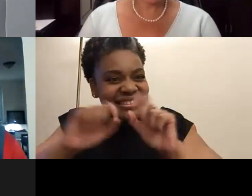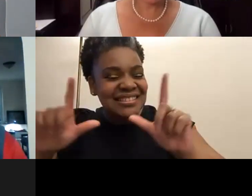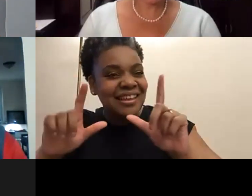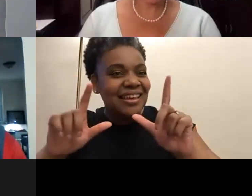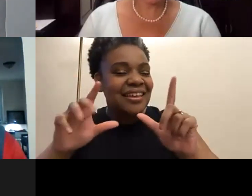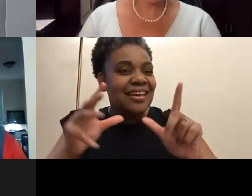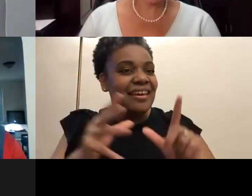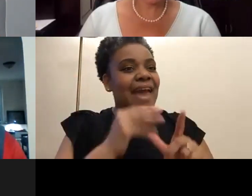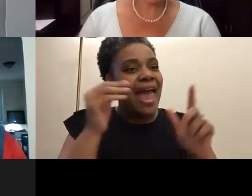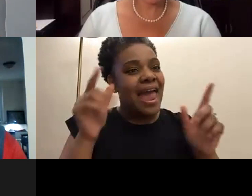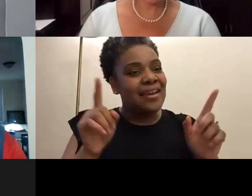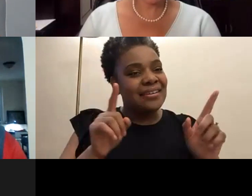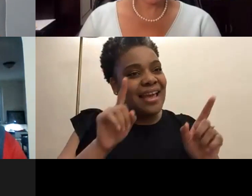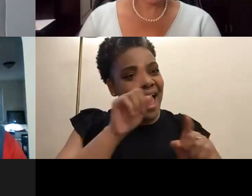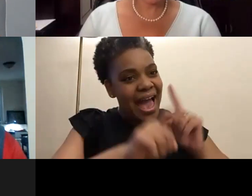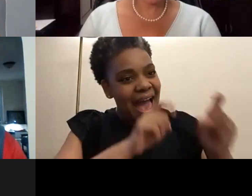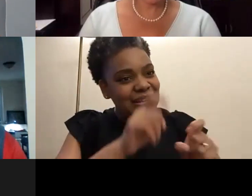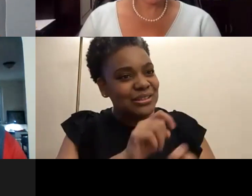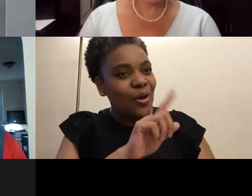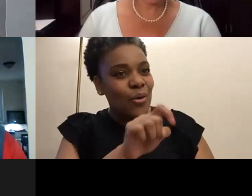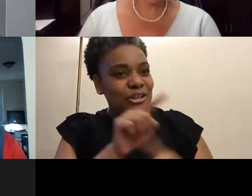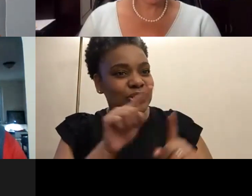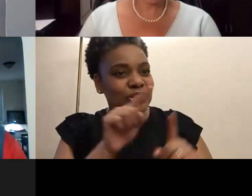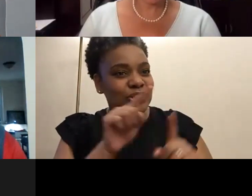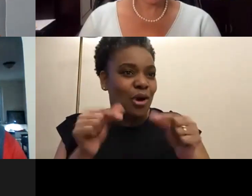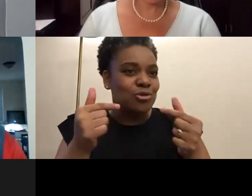also asking those questions to our panelists.